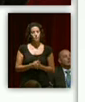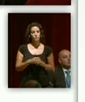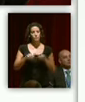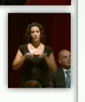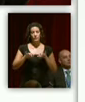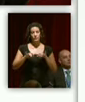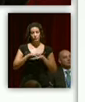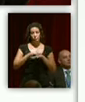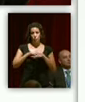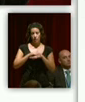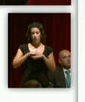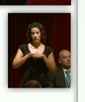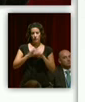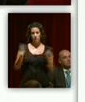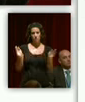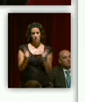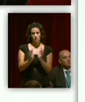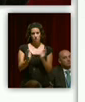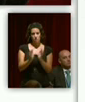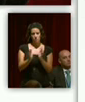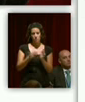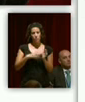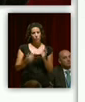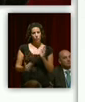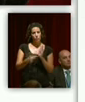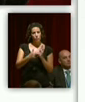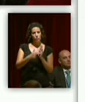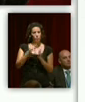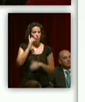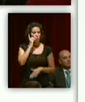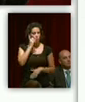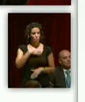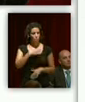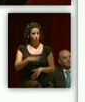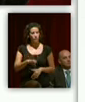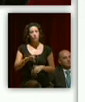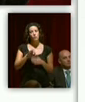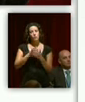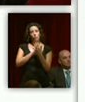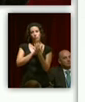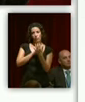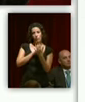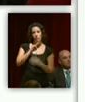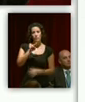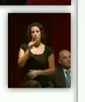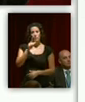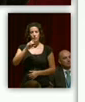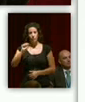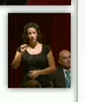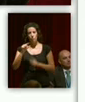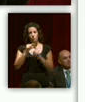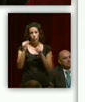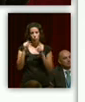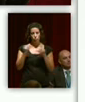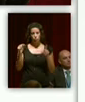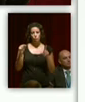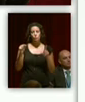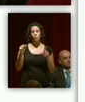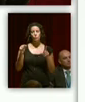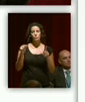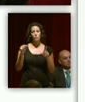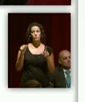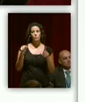have to do with GPS. U-Type integrates Braille and can be connected to mobiles, computers, and PDAs